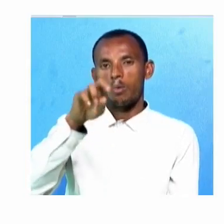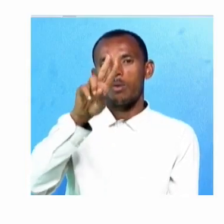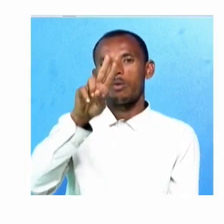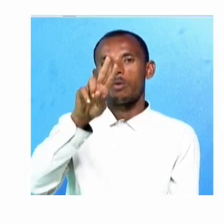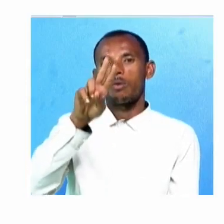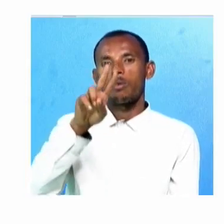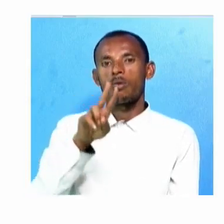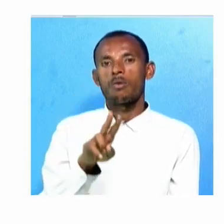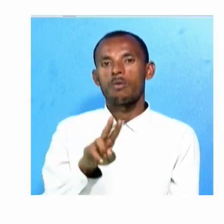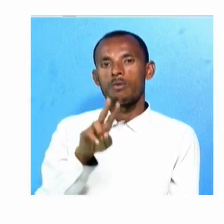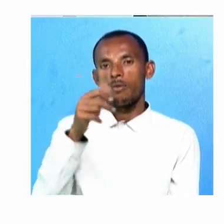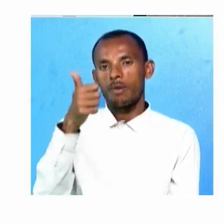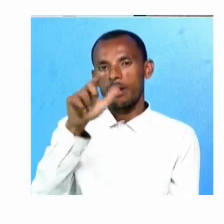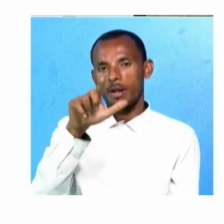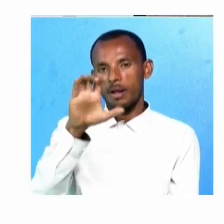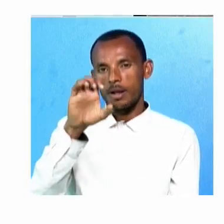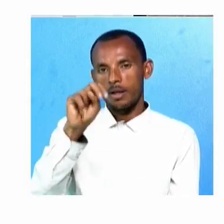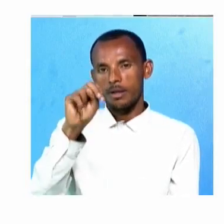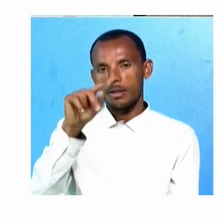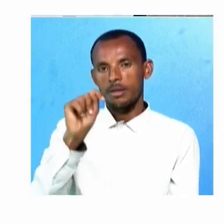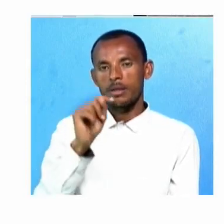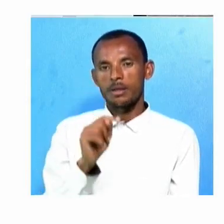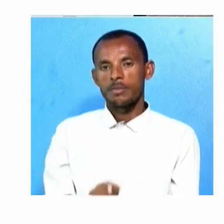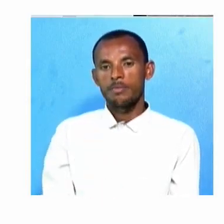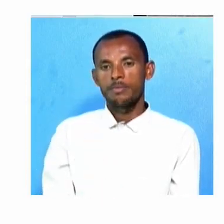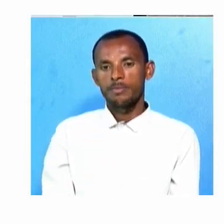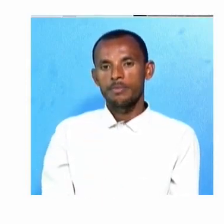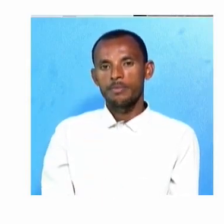All equal sets are equivalent sets.